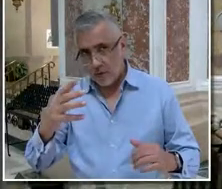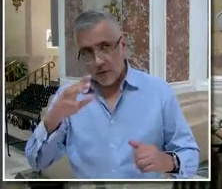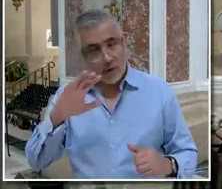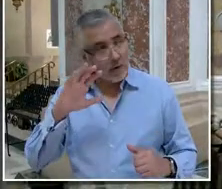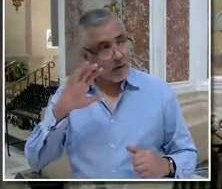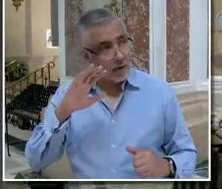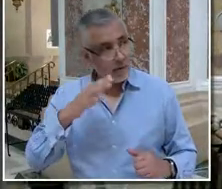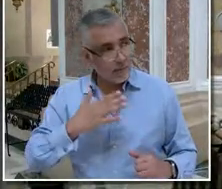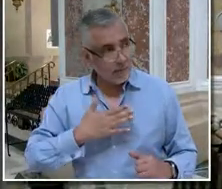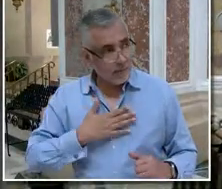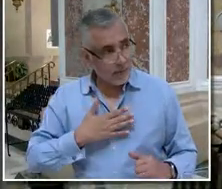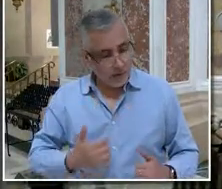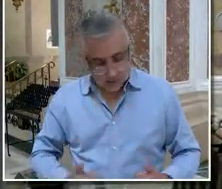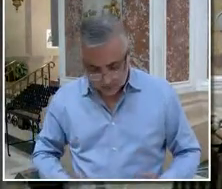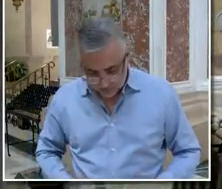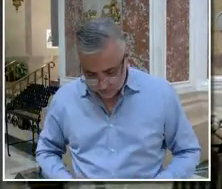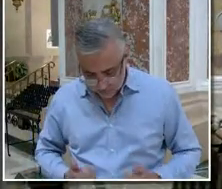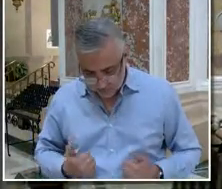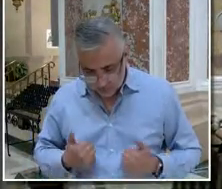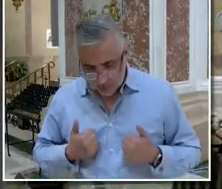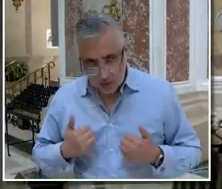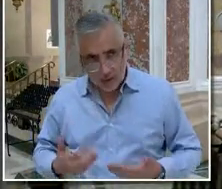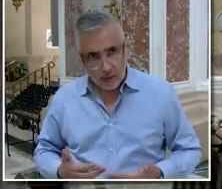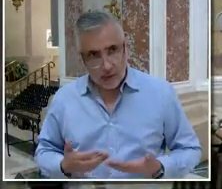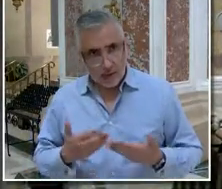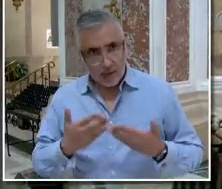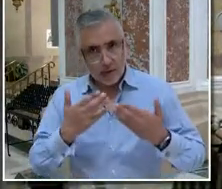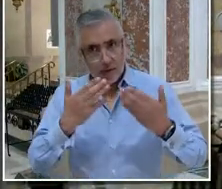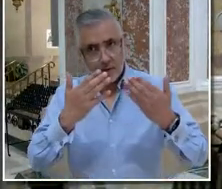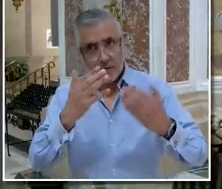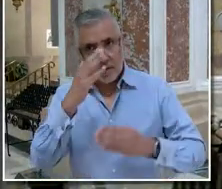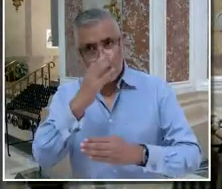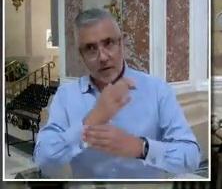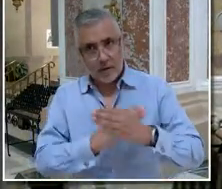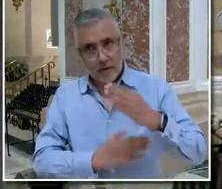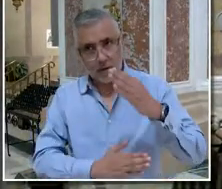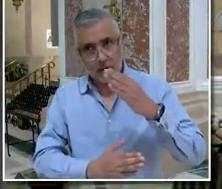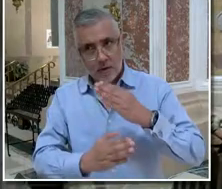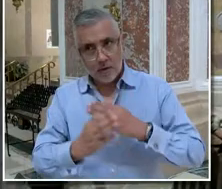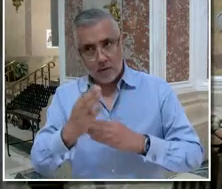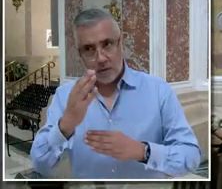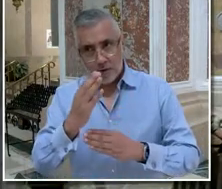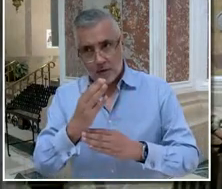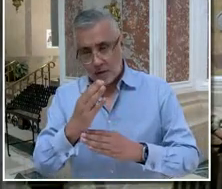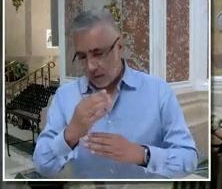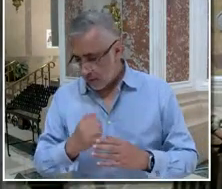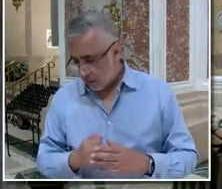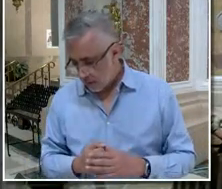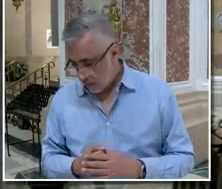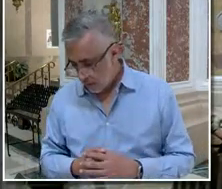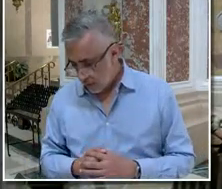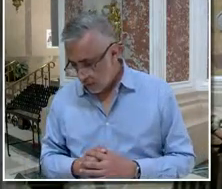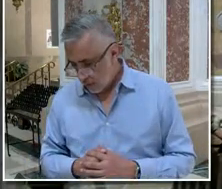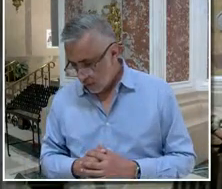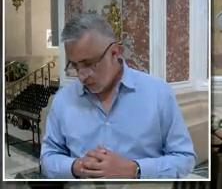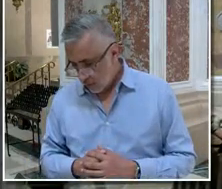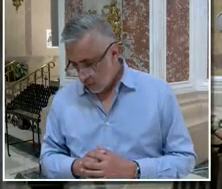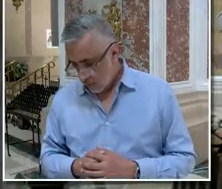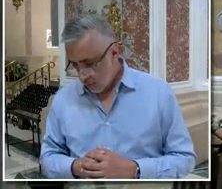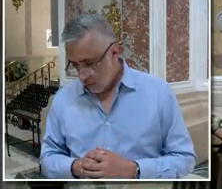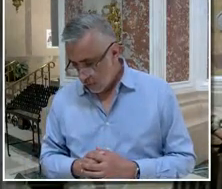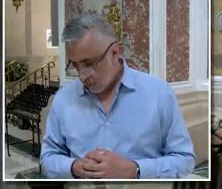Father, I put my life in your